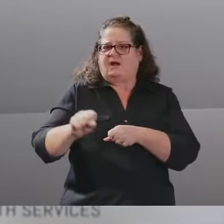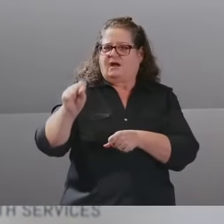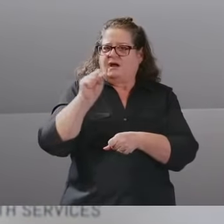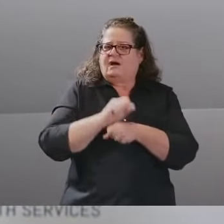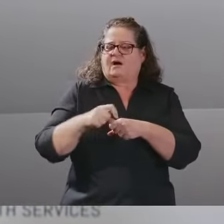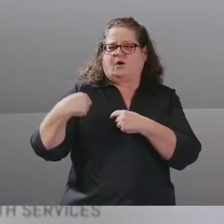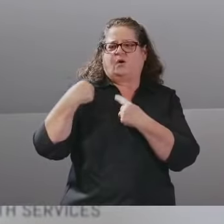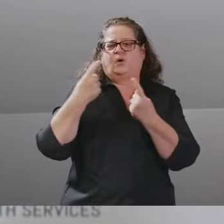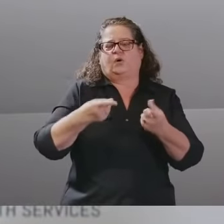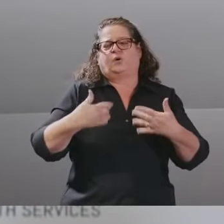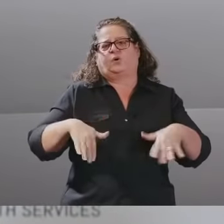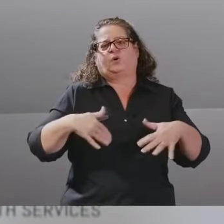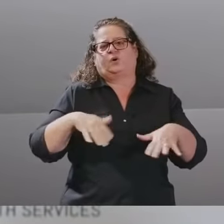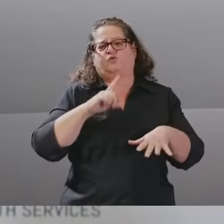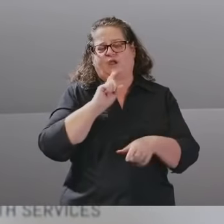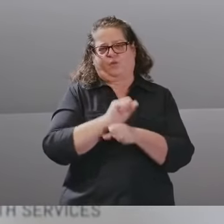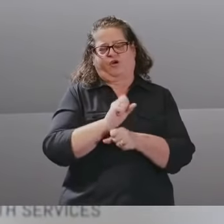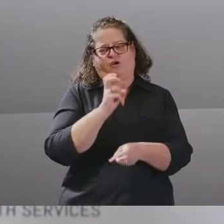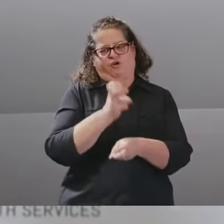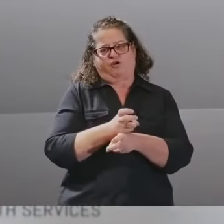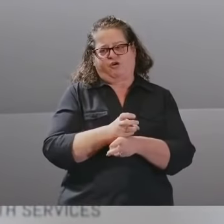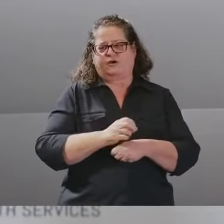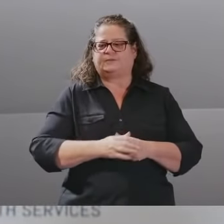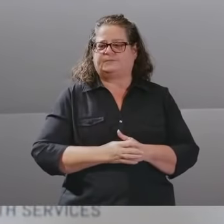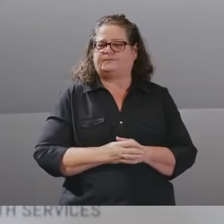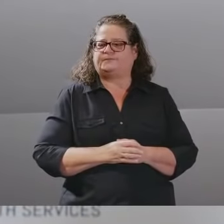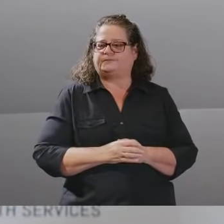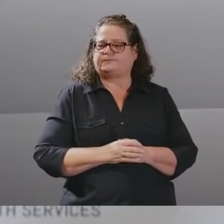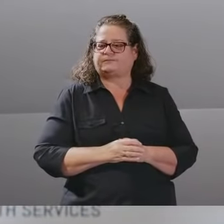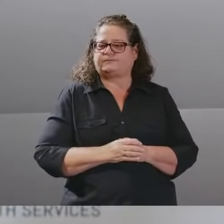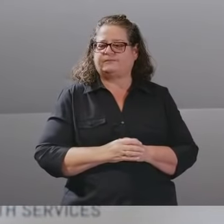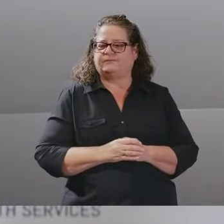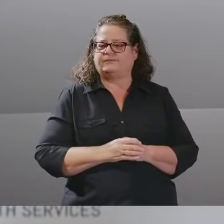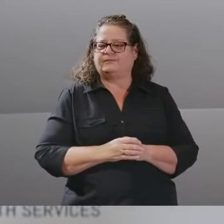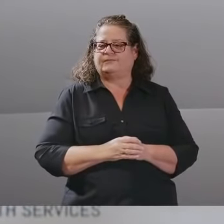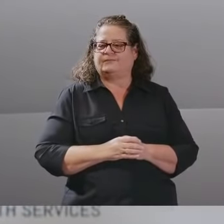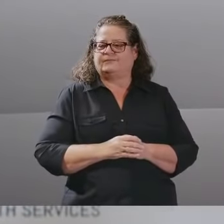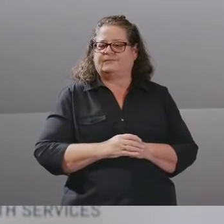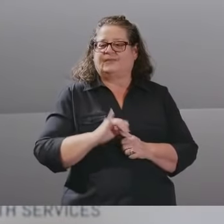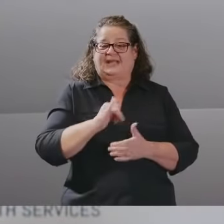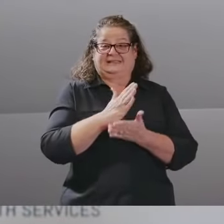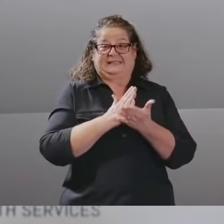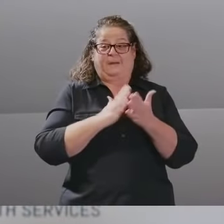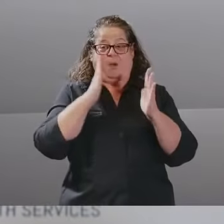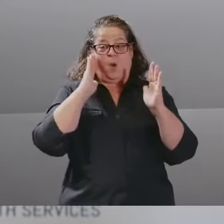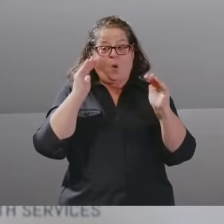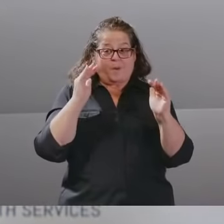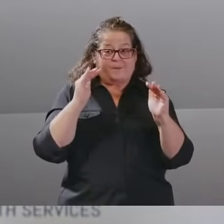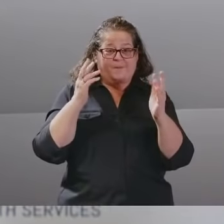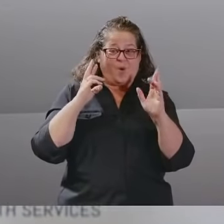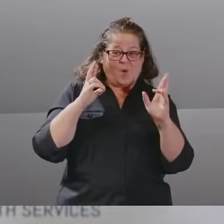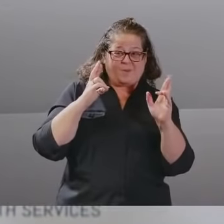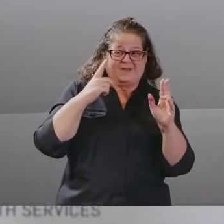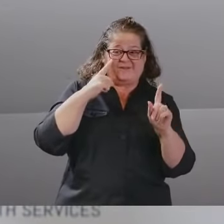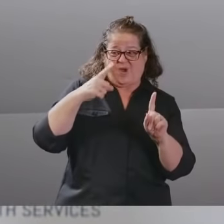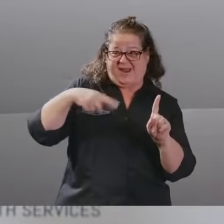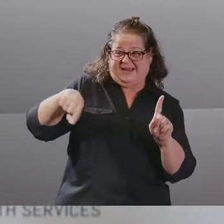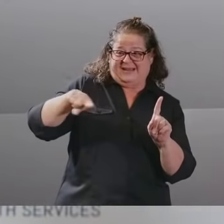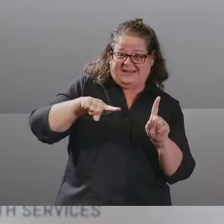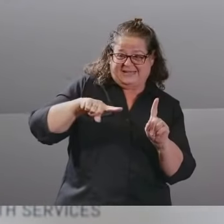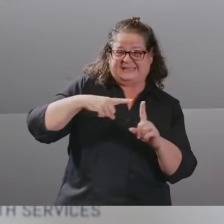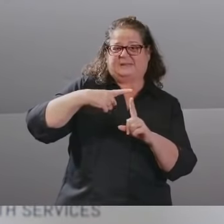Some hope and a positive light at the end of the tunnel. The